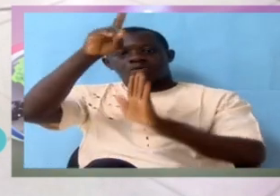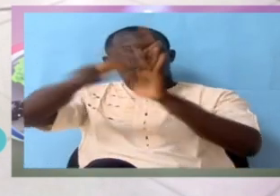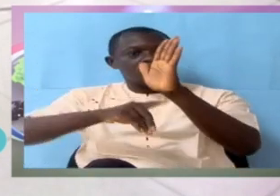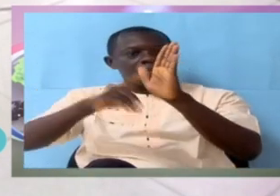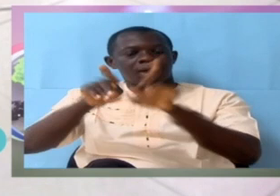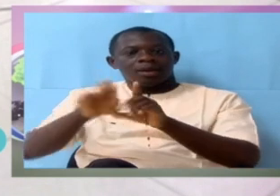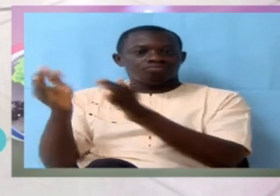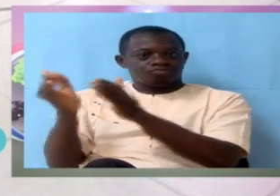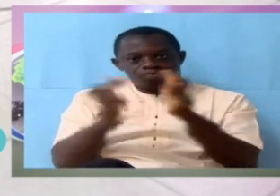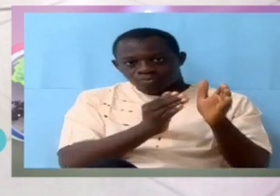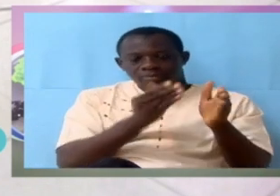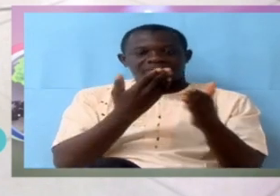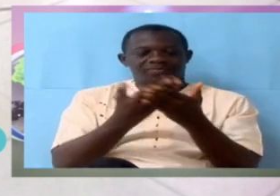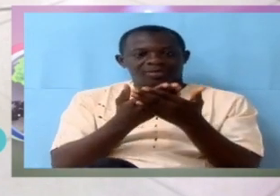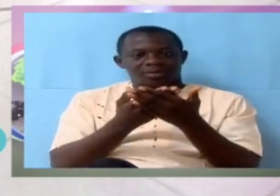Apart from that,